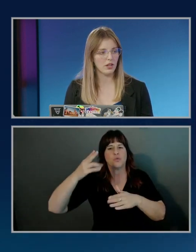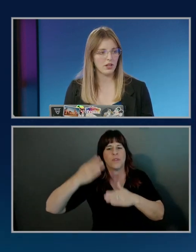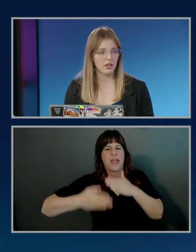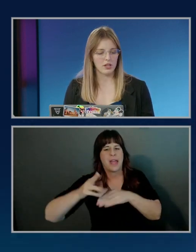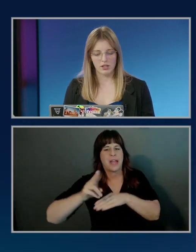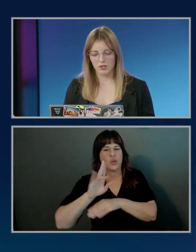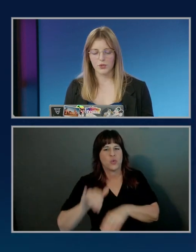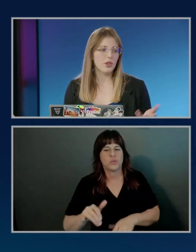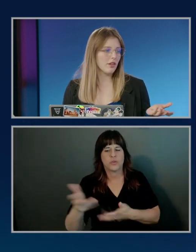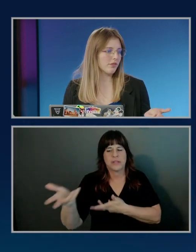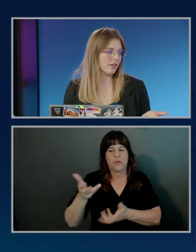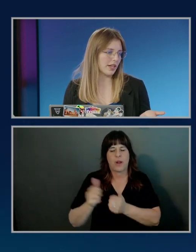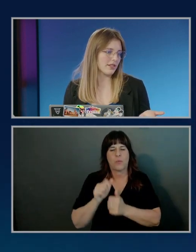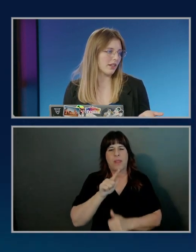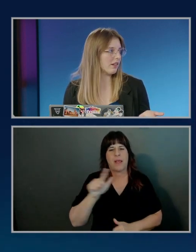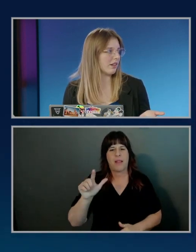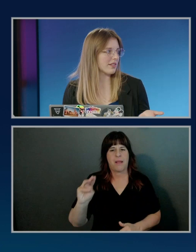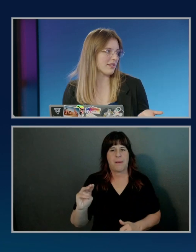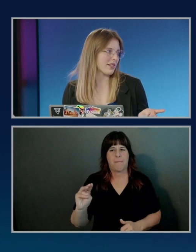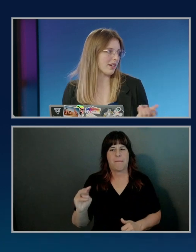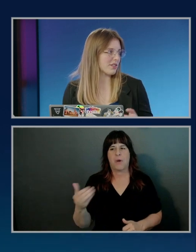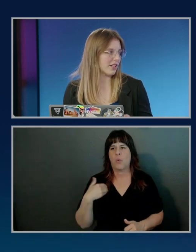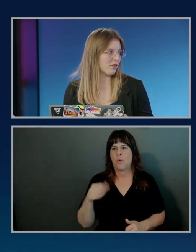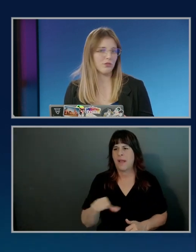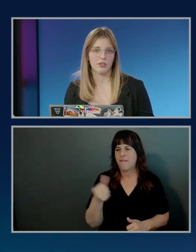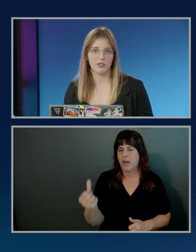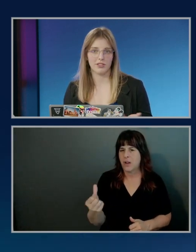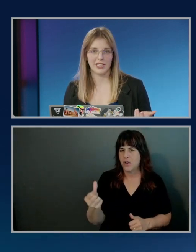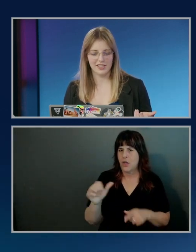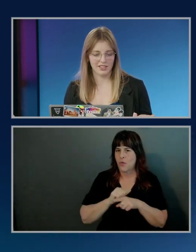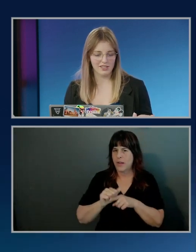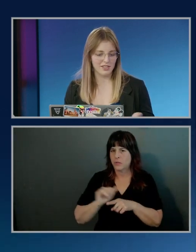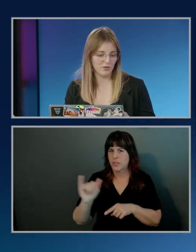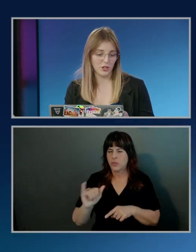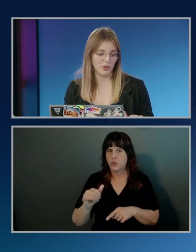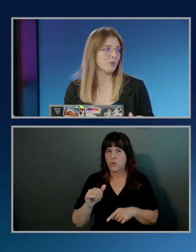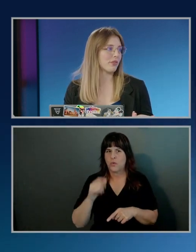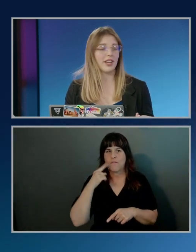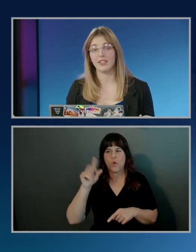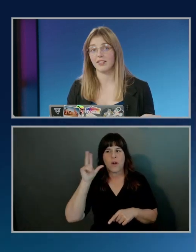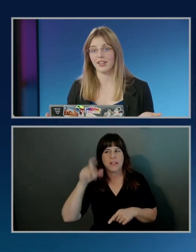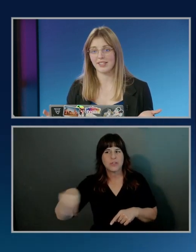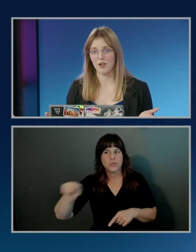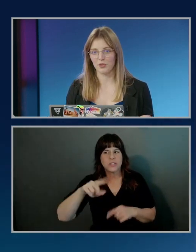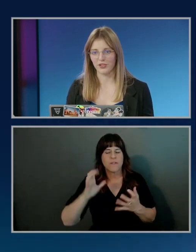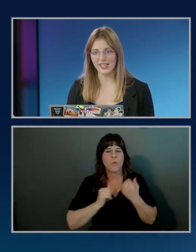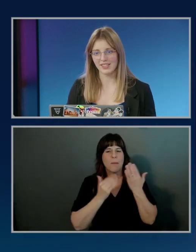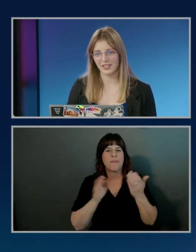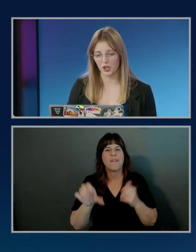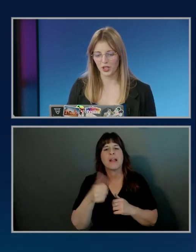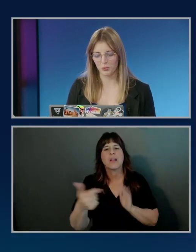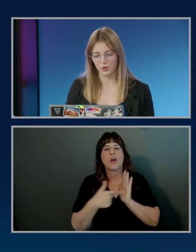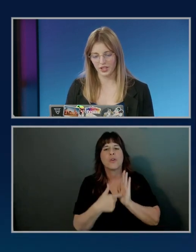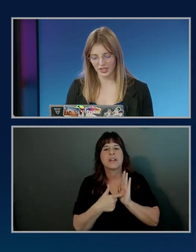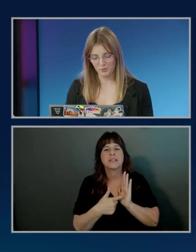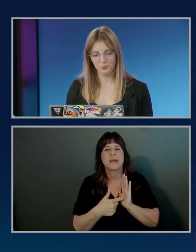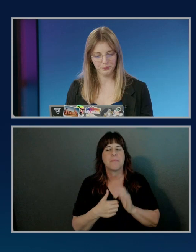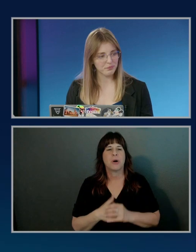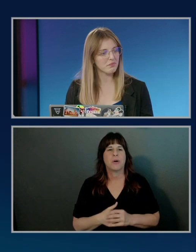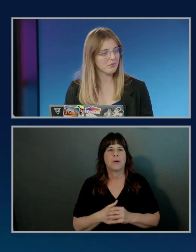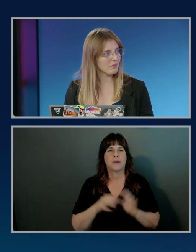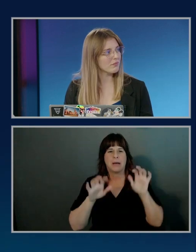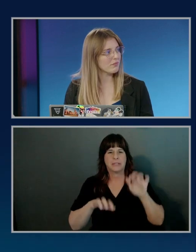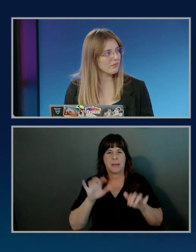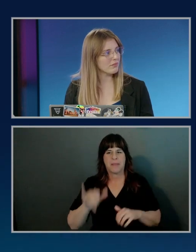LLM. So we do have, I guess, another exercise actually for the listeners, Yes. if they want to provide another example phrase that we can put in here.